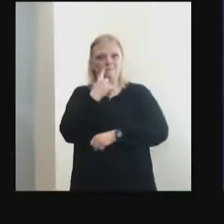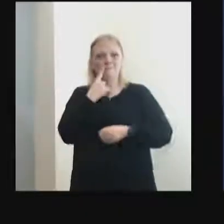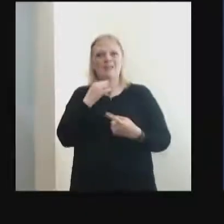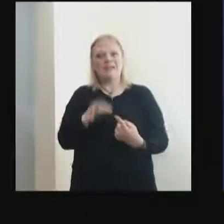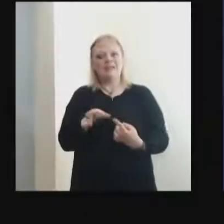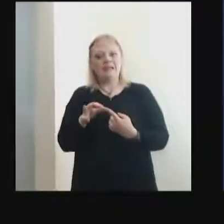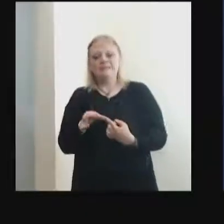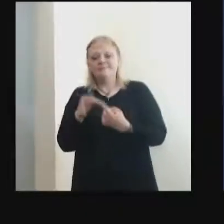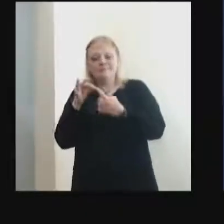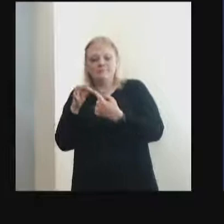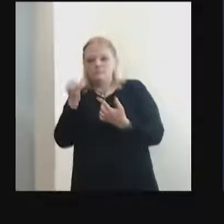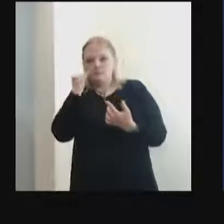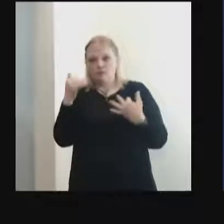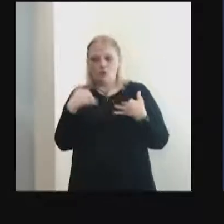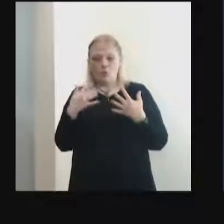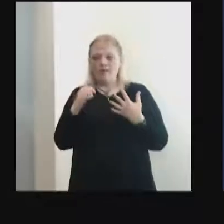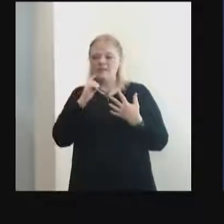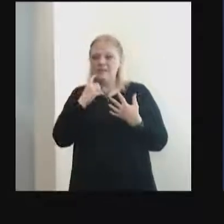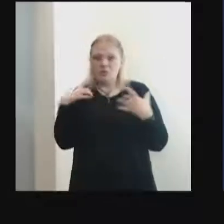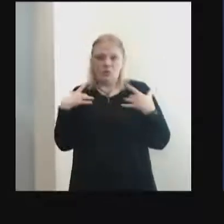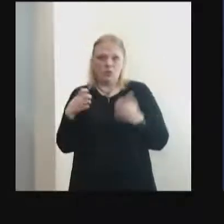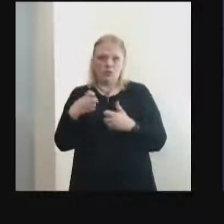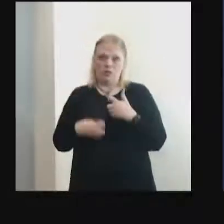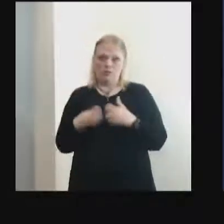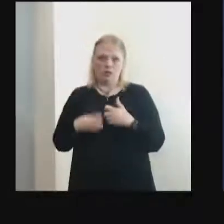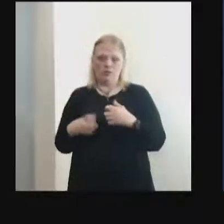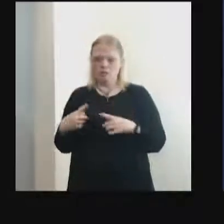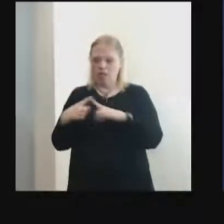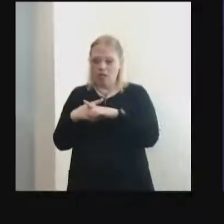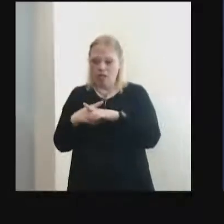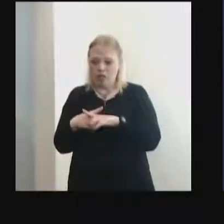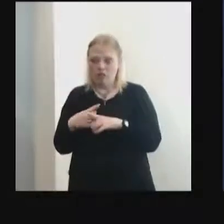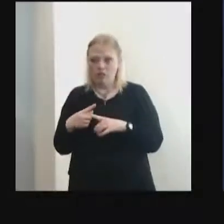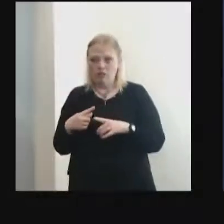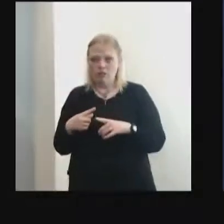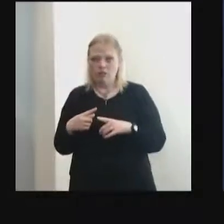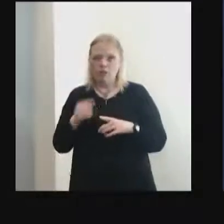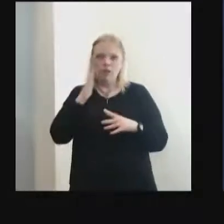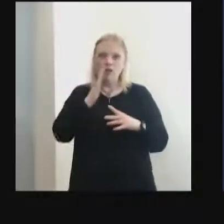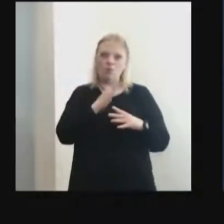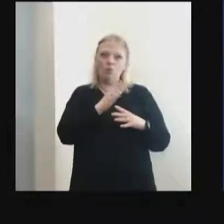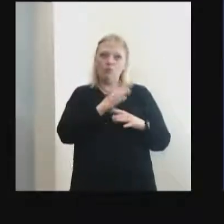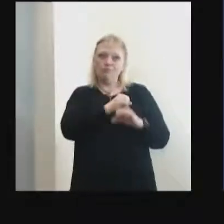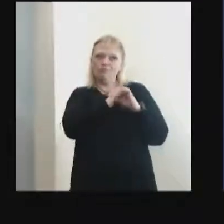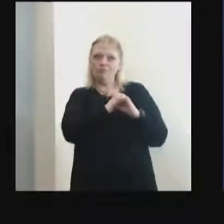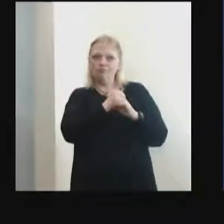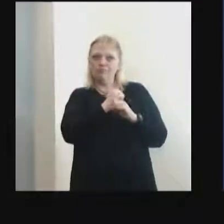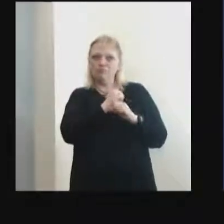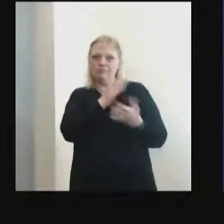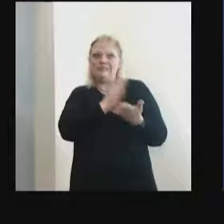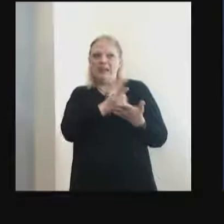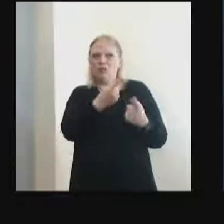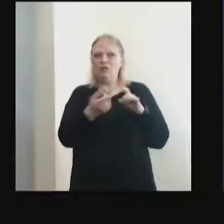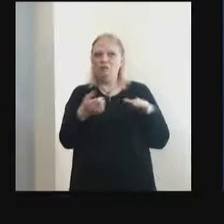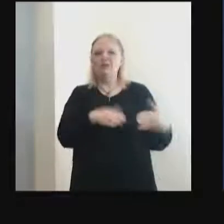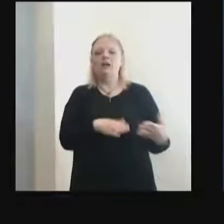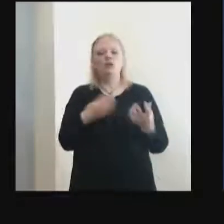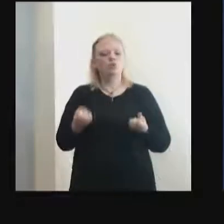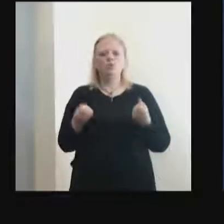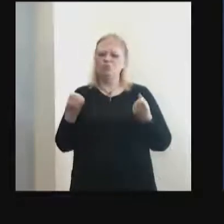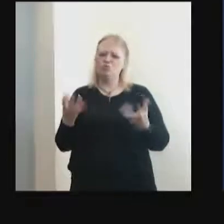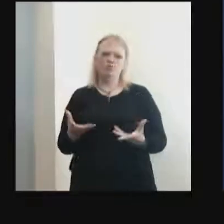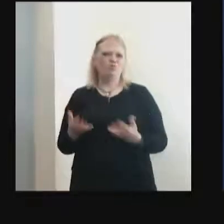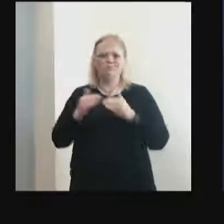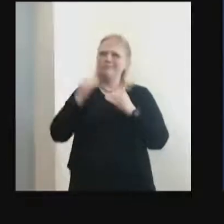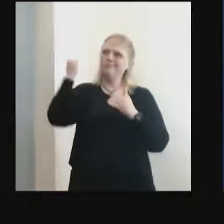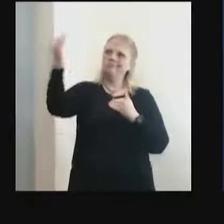serious immunocompromised issues, it'll prevent you from dying. And too many people have died in the last